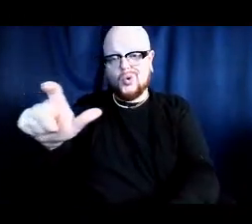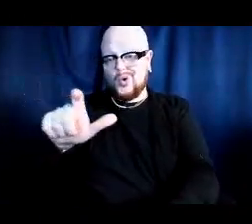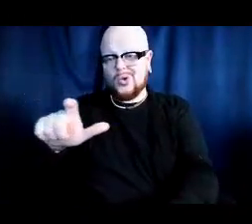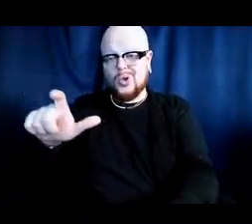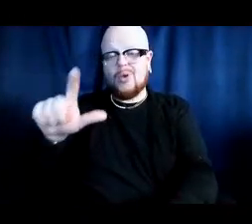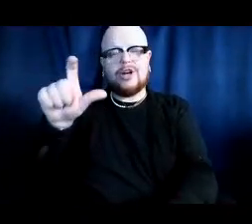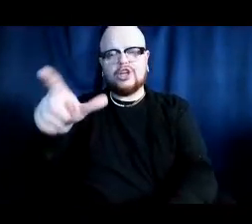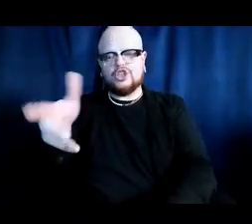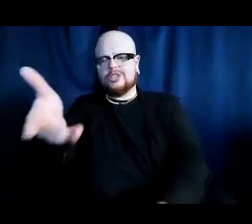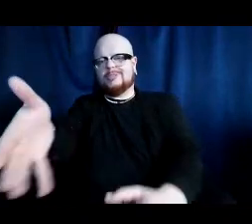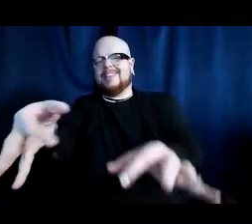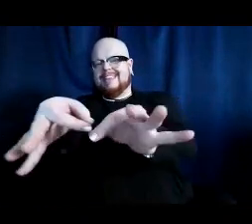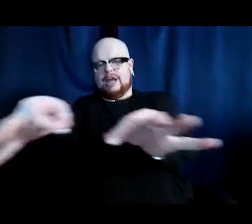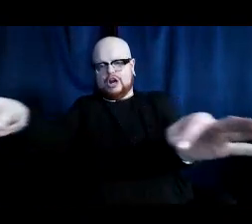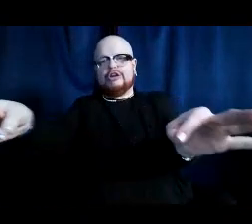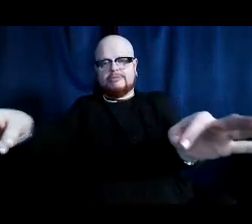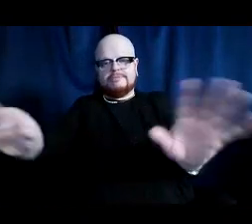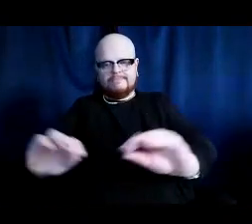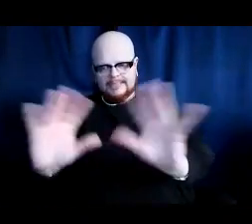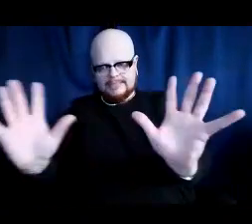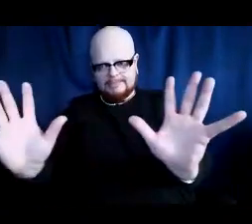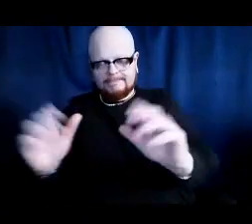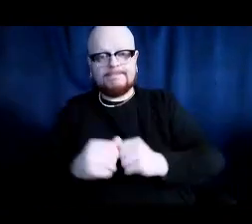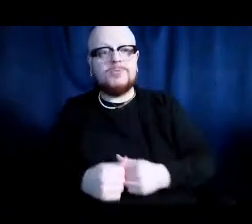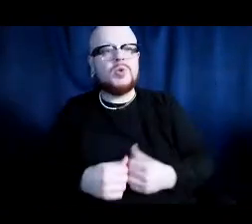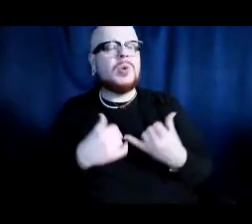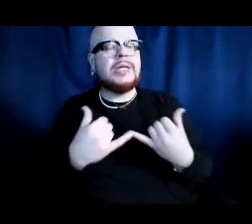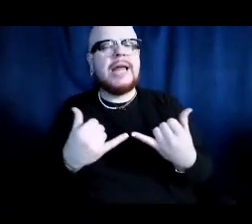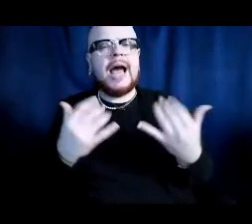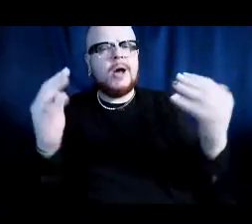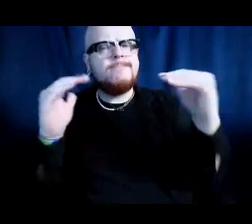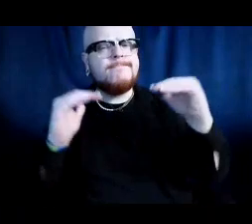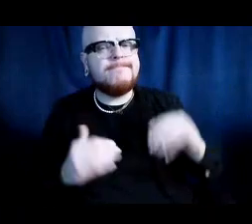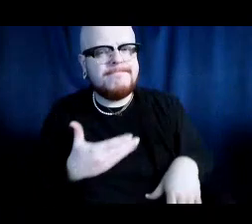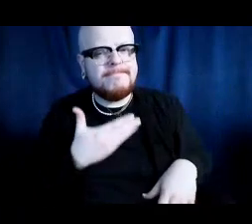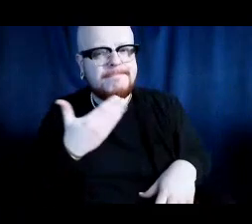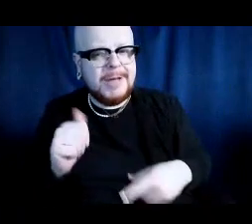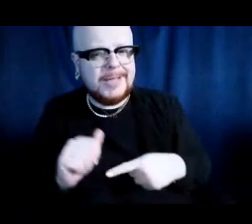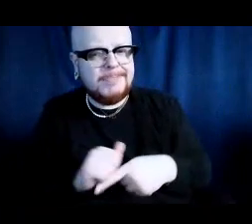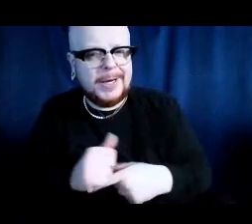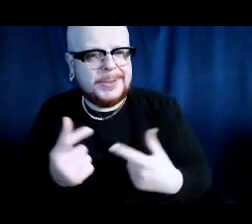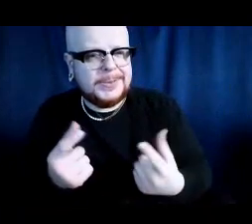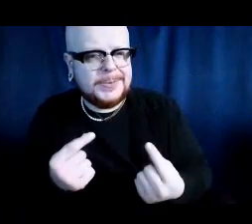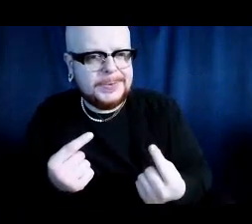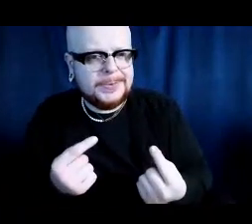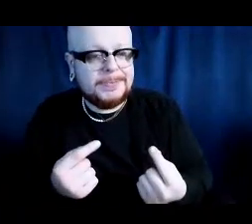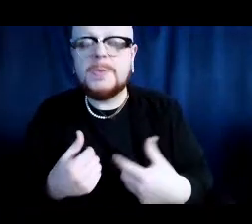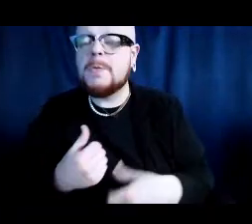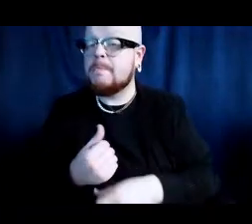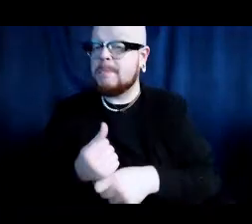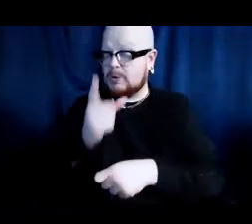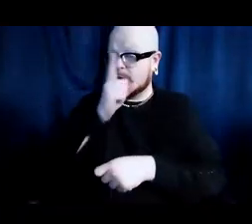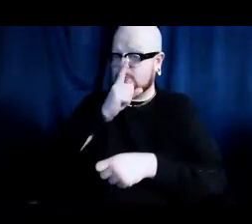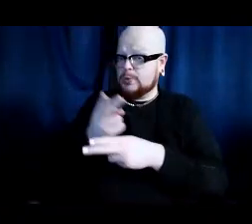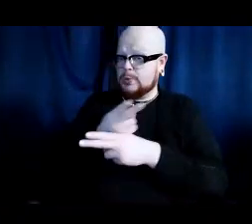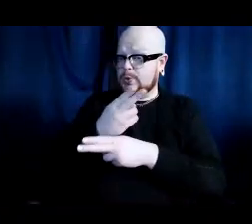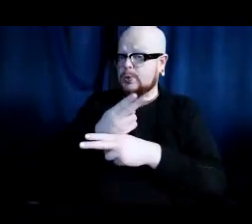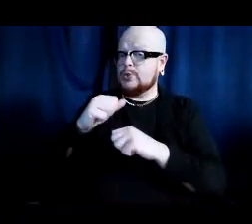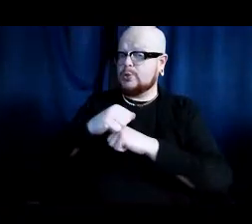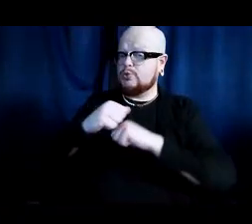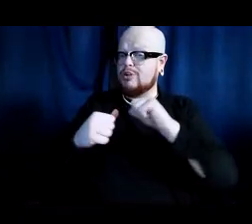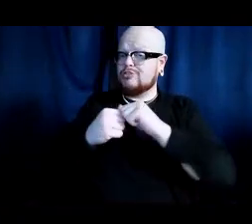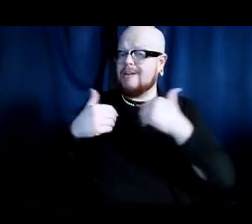practice. Sure. So this is to use a structure with proper headings. Headings are